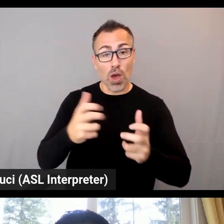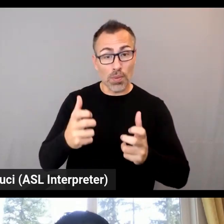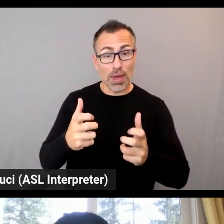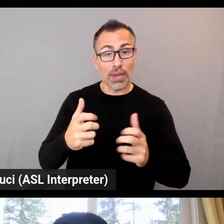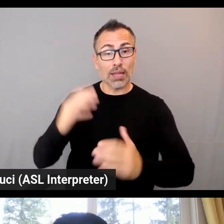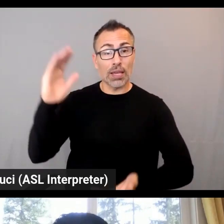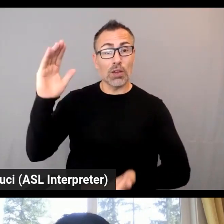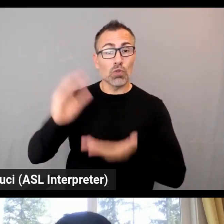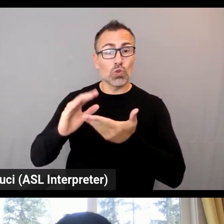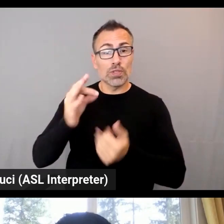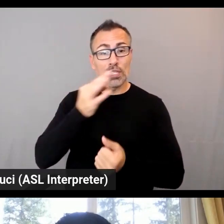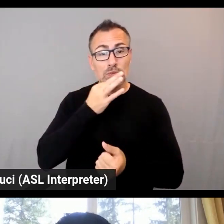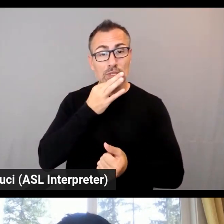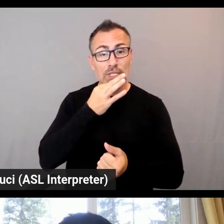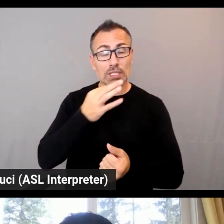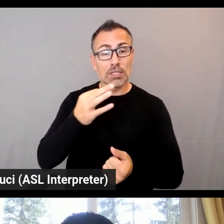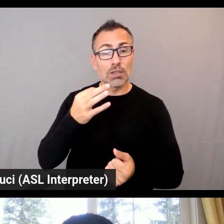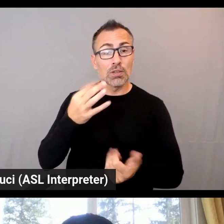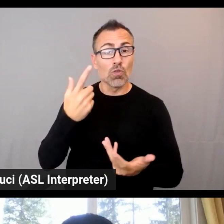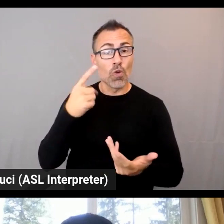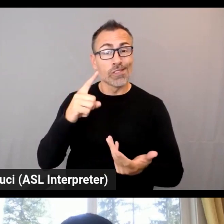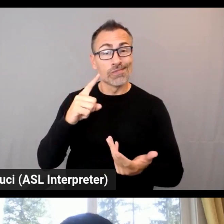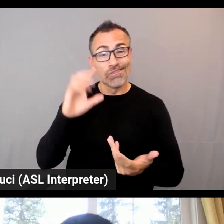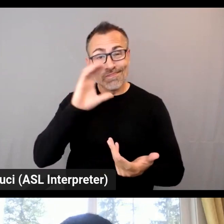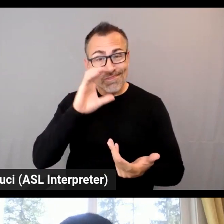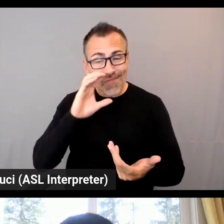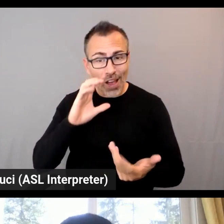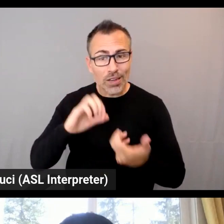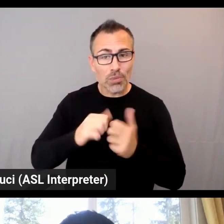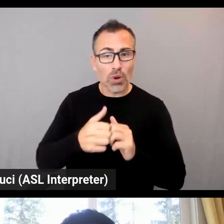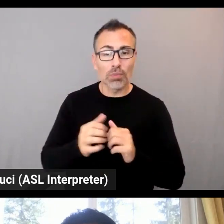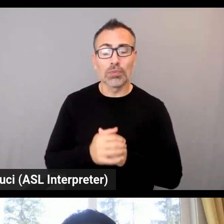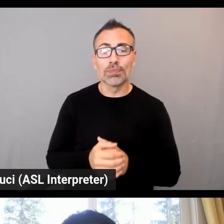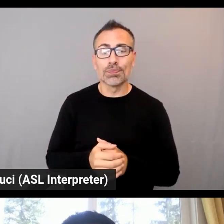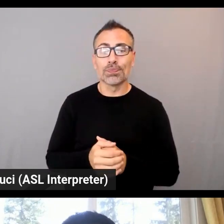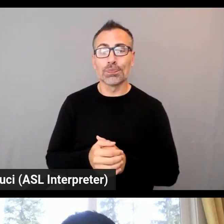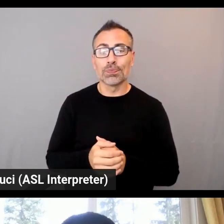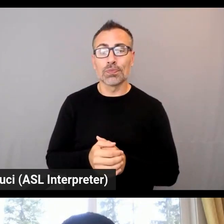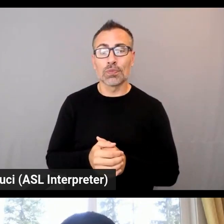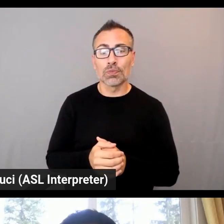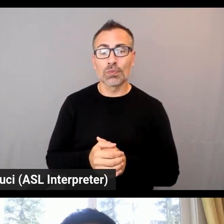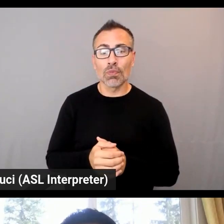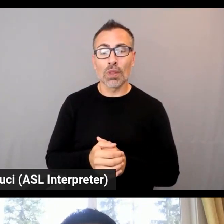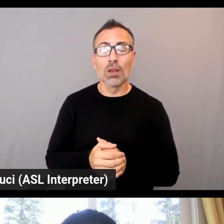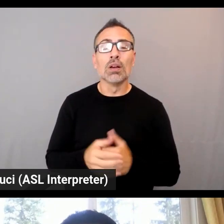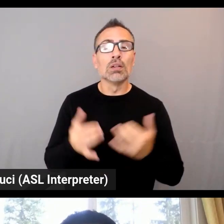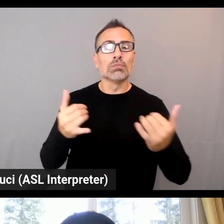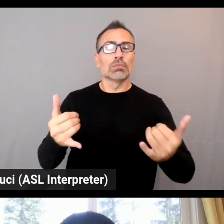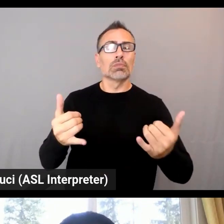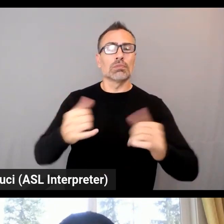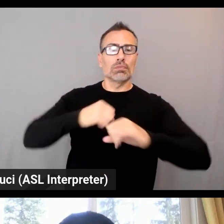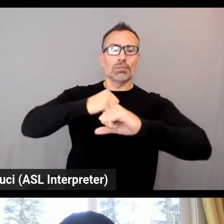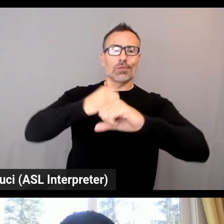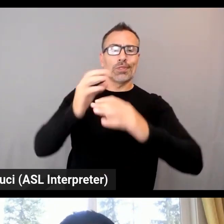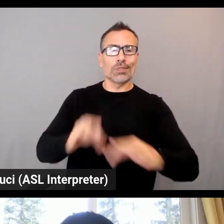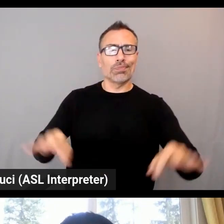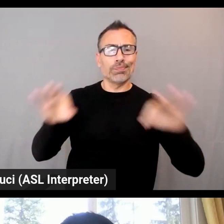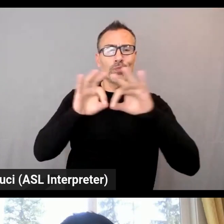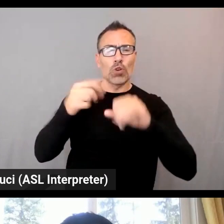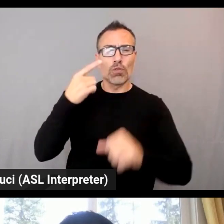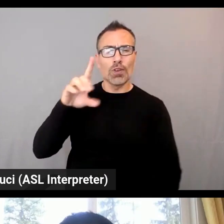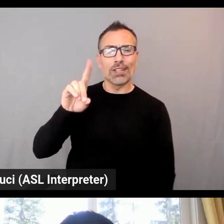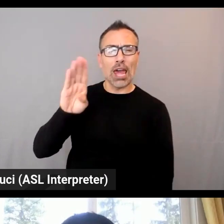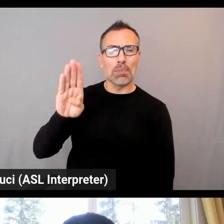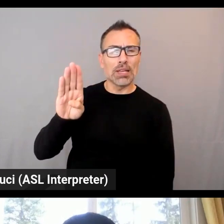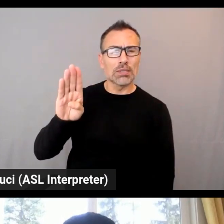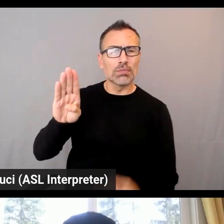to find these problems. So let's talk briefly about why security is important for databases.